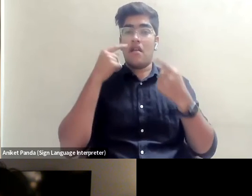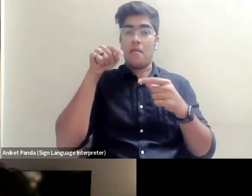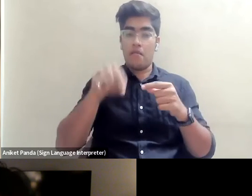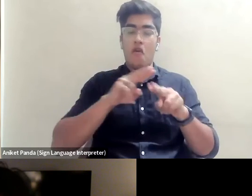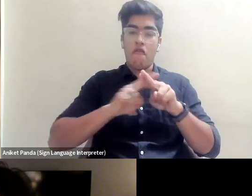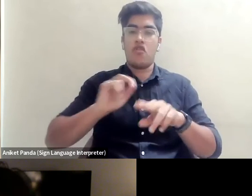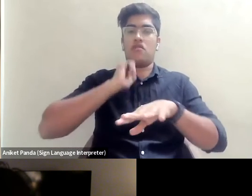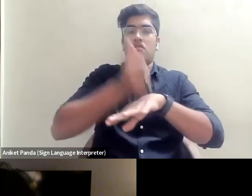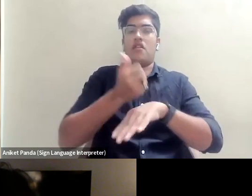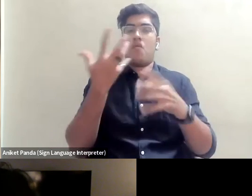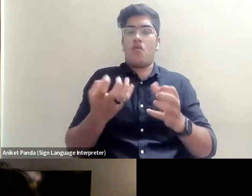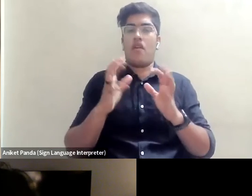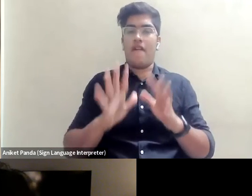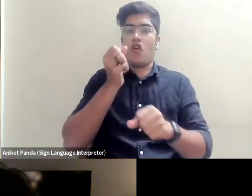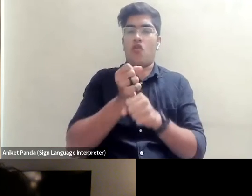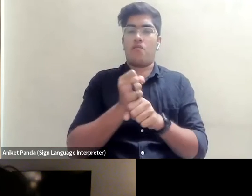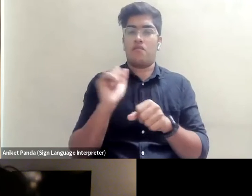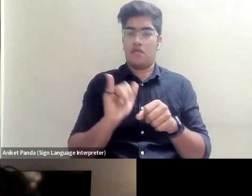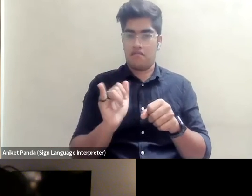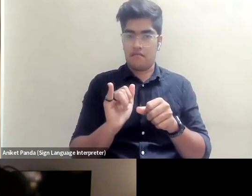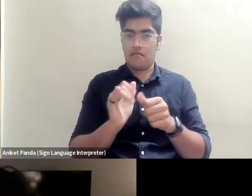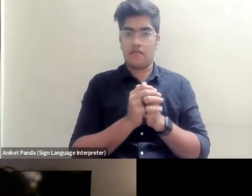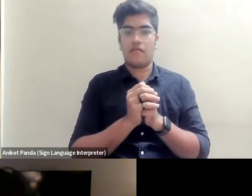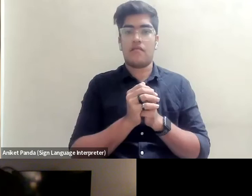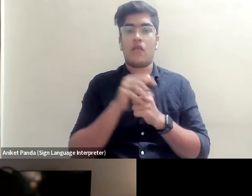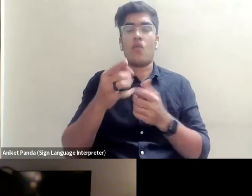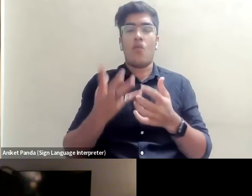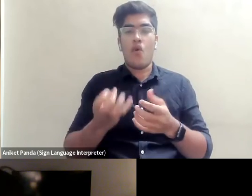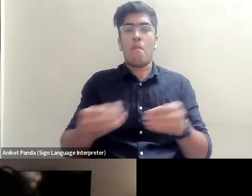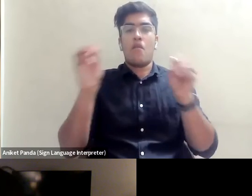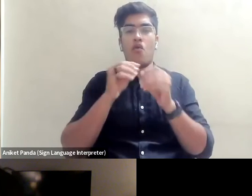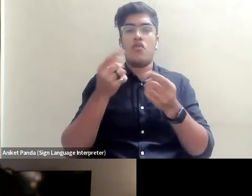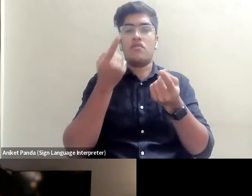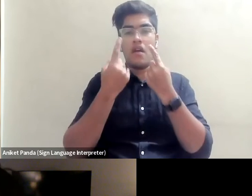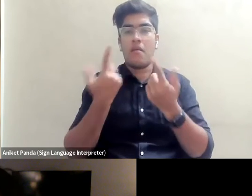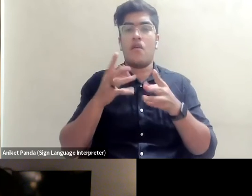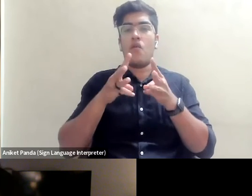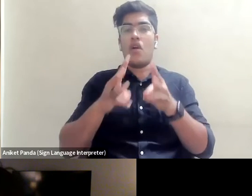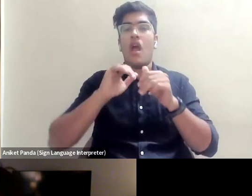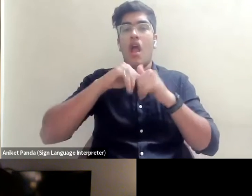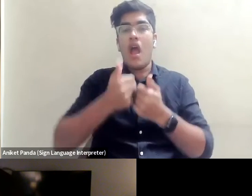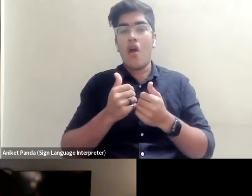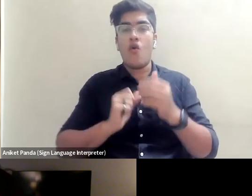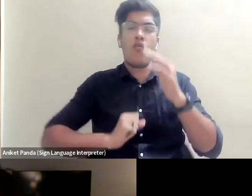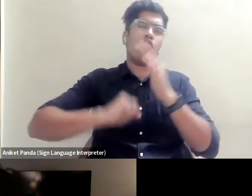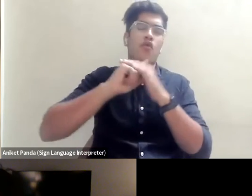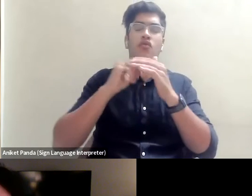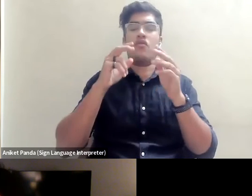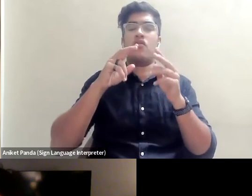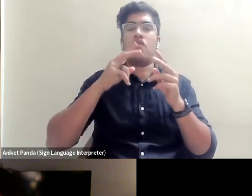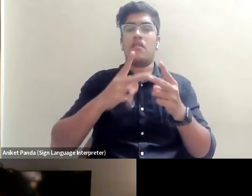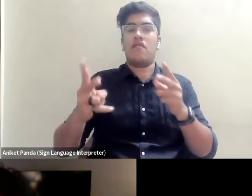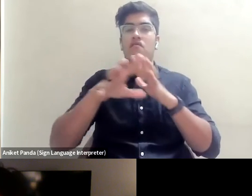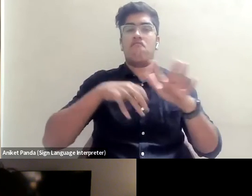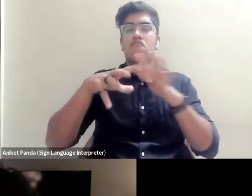also sought to figure out ways in which they can extract the maximum amount of resources and